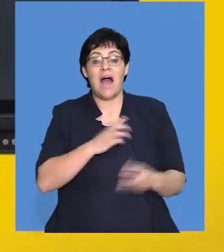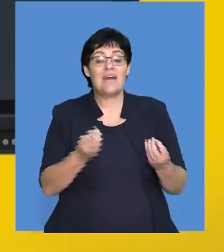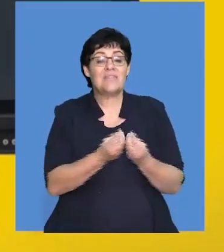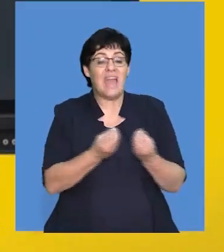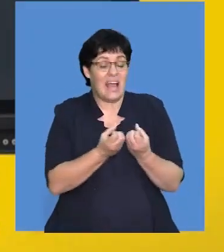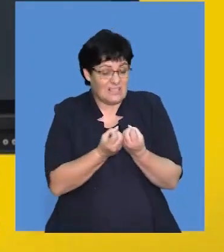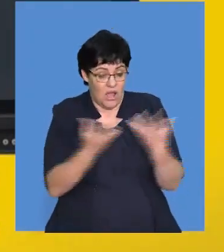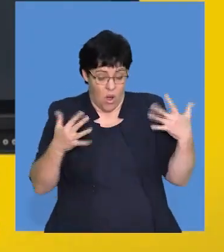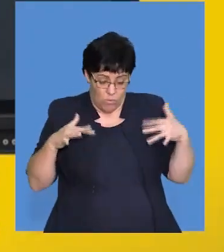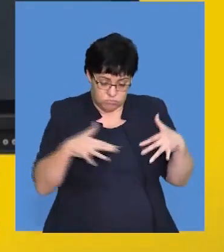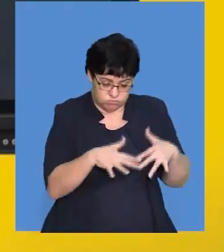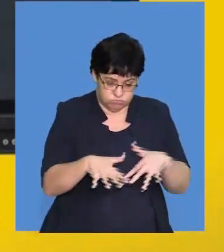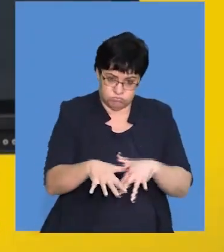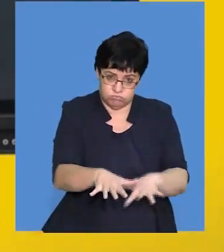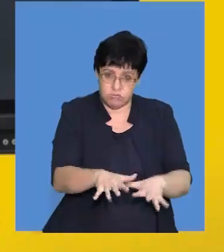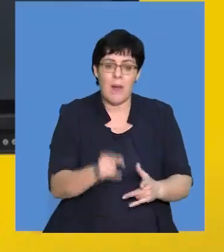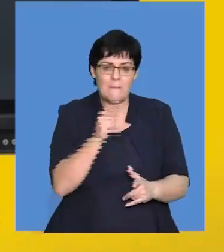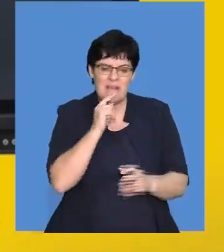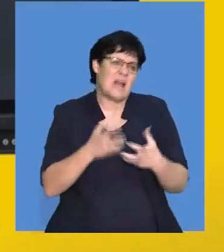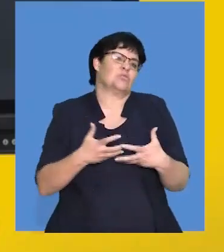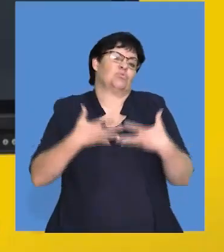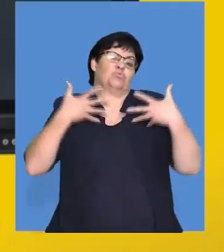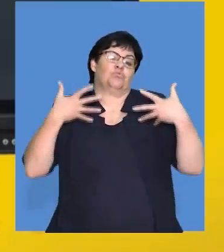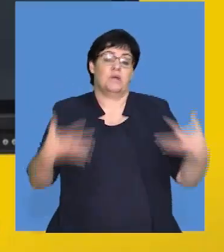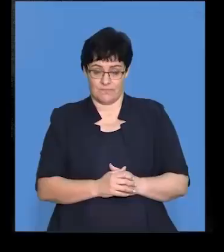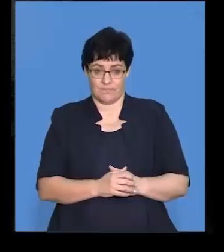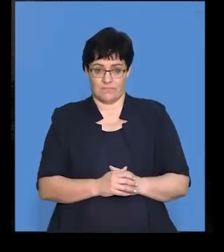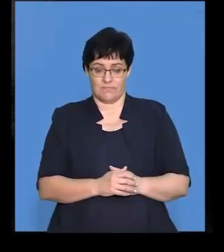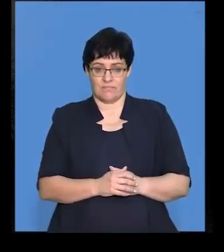are flowing in the street are cumbersome.